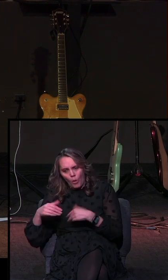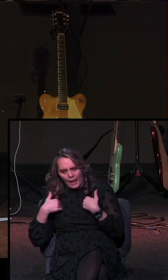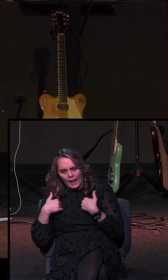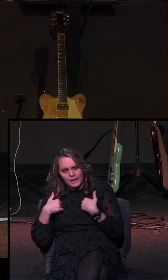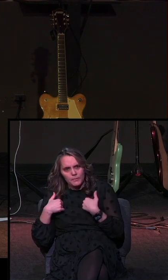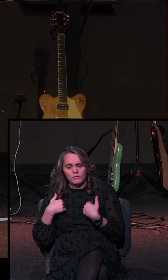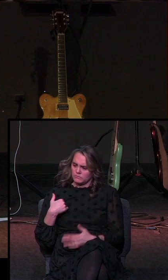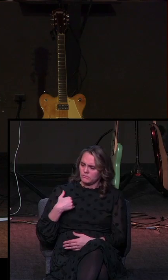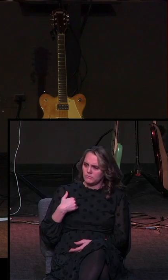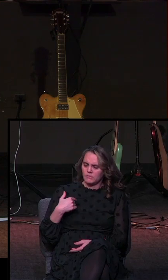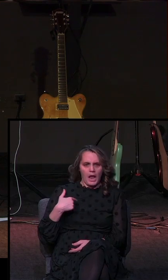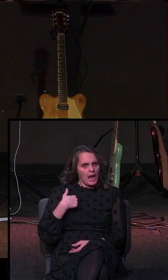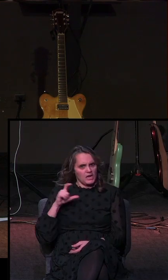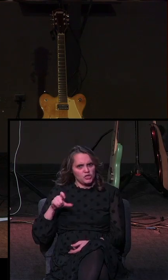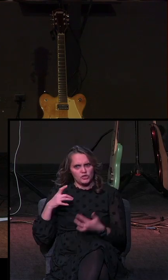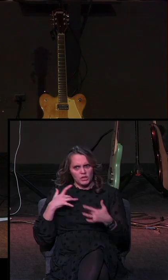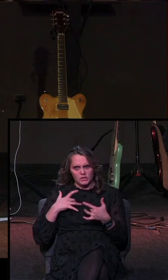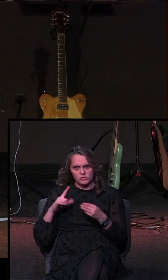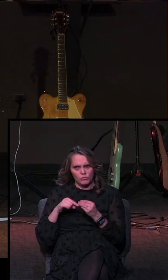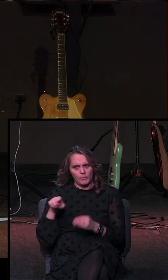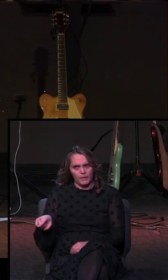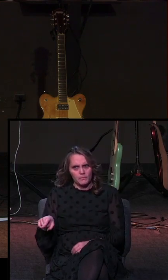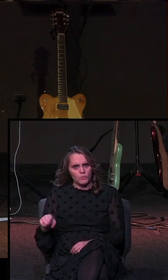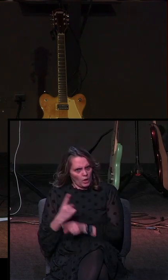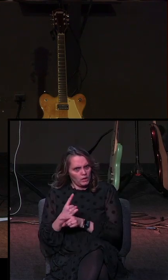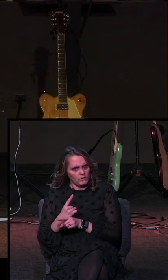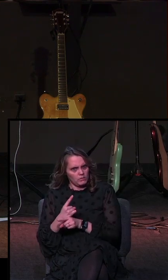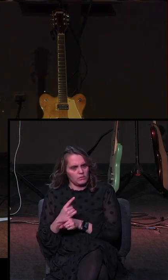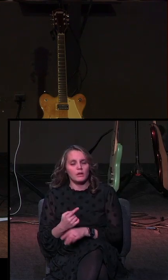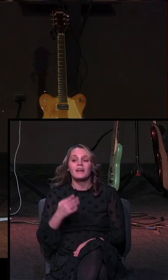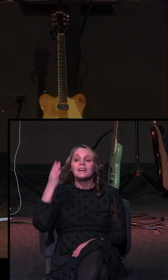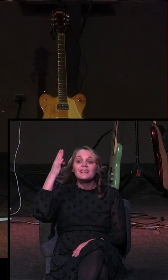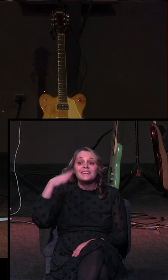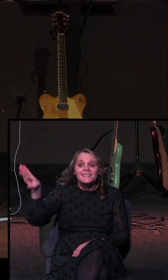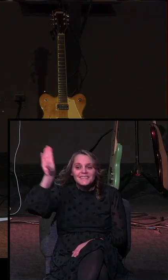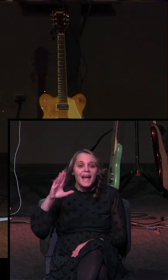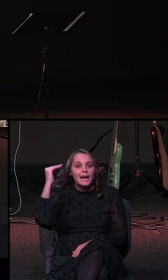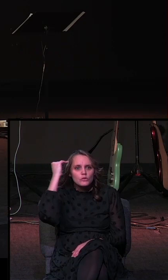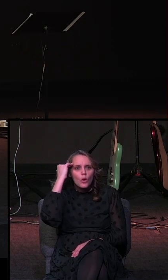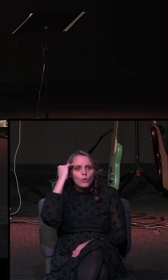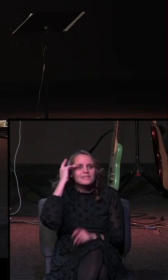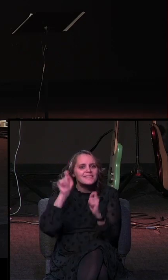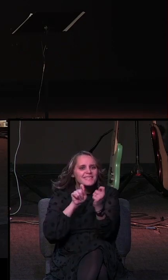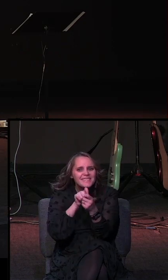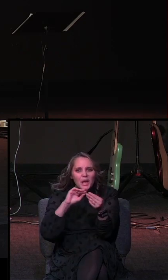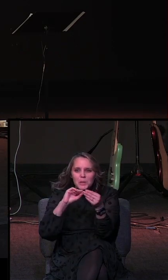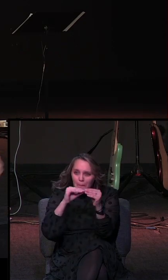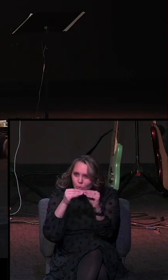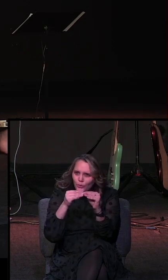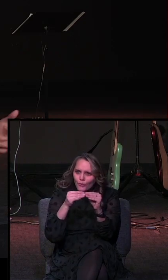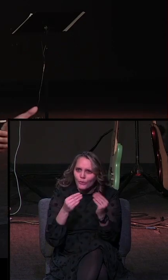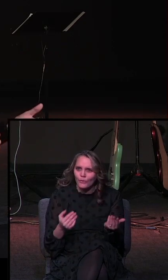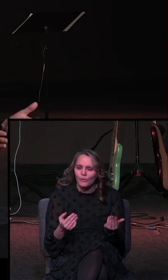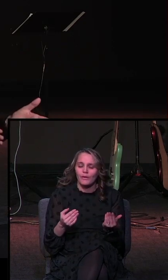Shouldn't I care? That's what God says. What I love about this is that God knows the exact number, right? At this